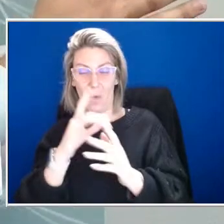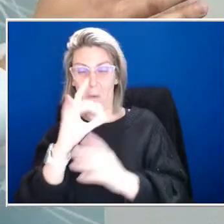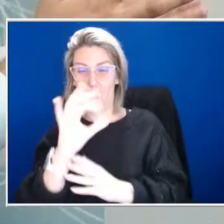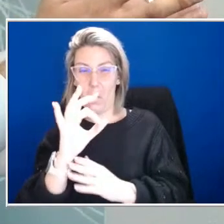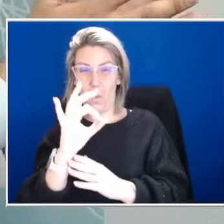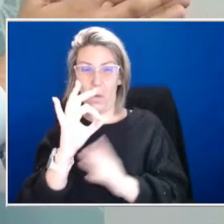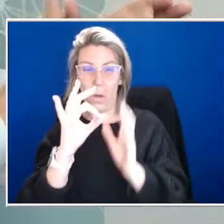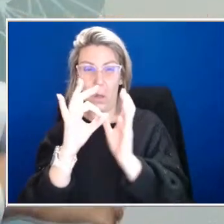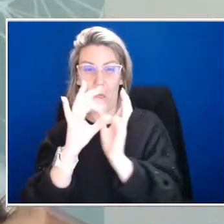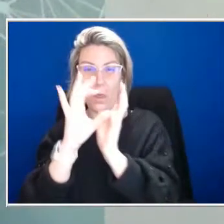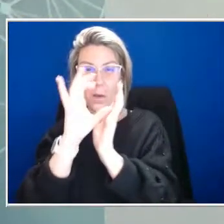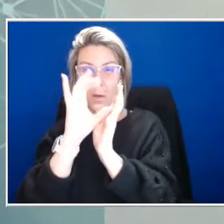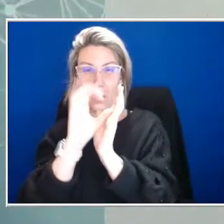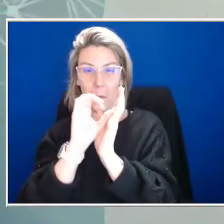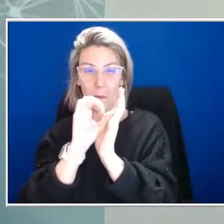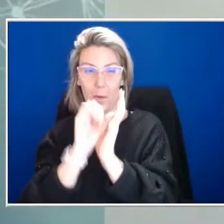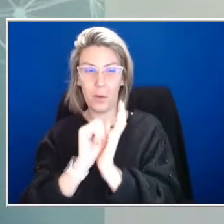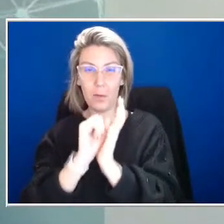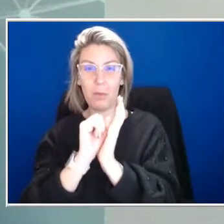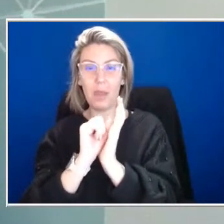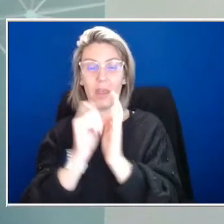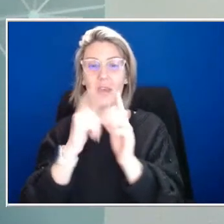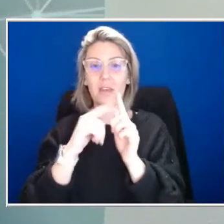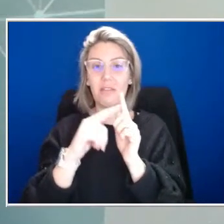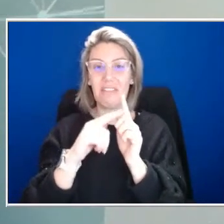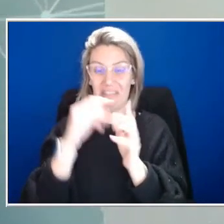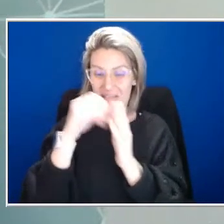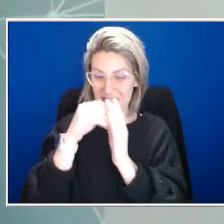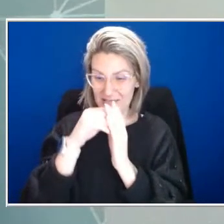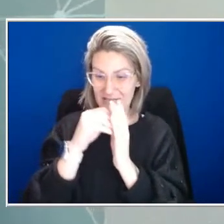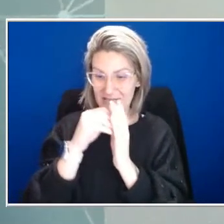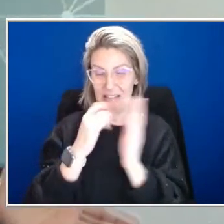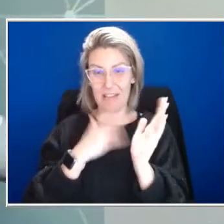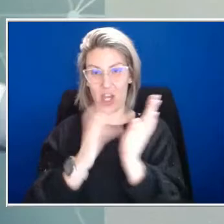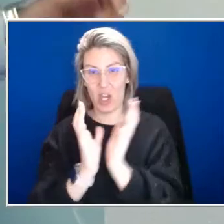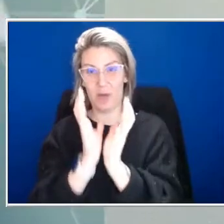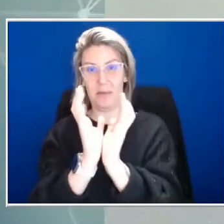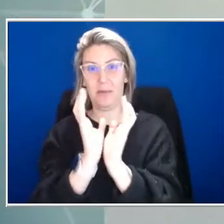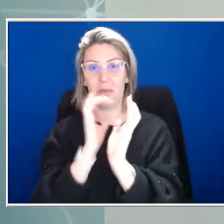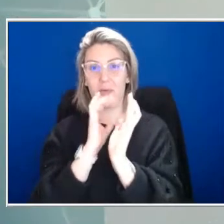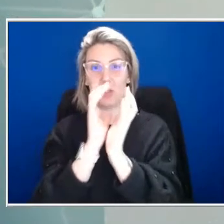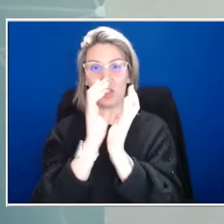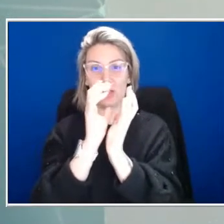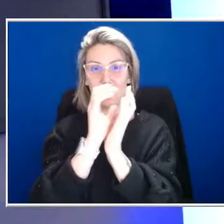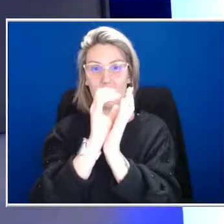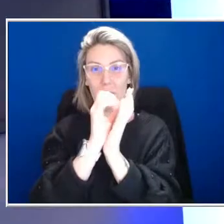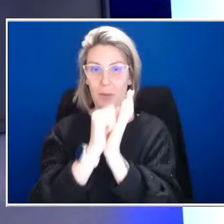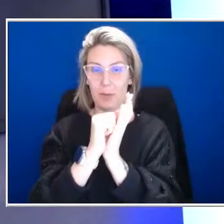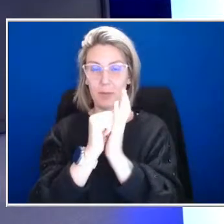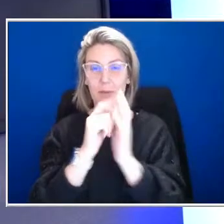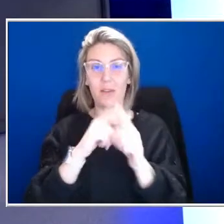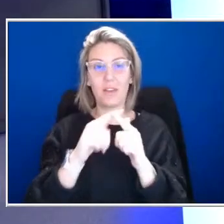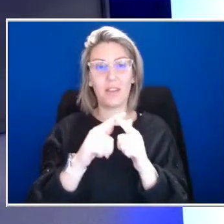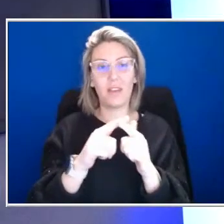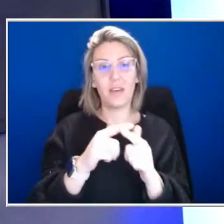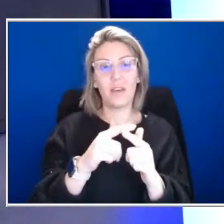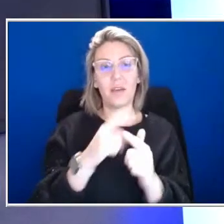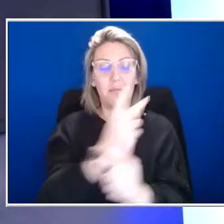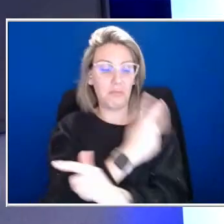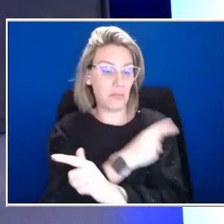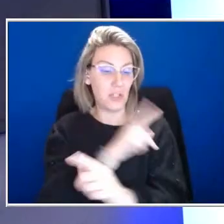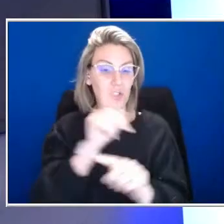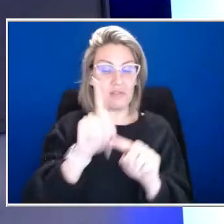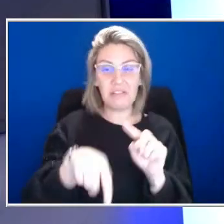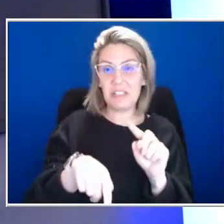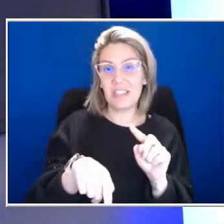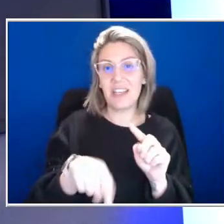of cavity gets completely obliterated, and unfortunately, patients cannot sustain